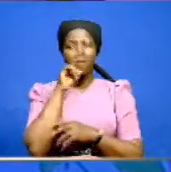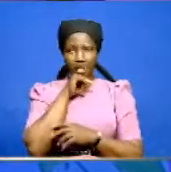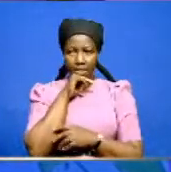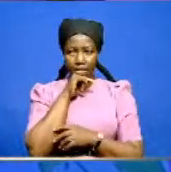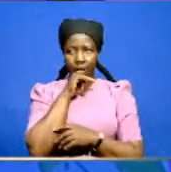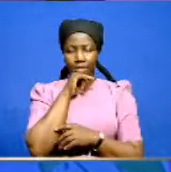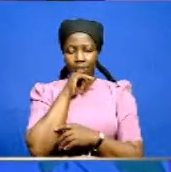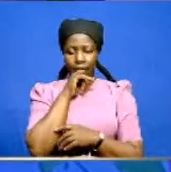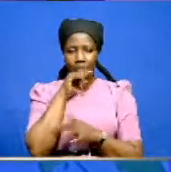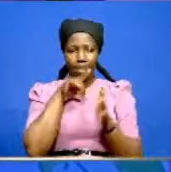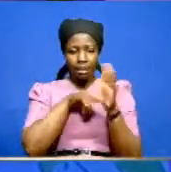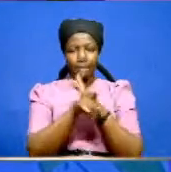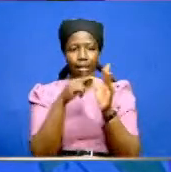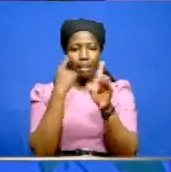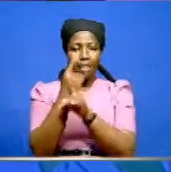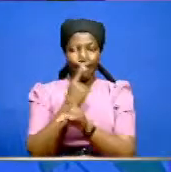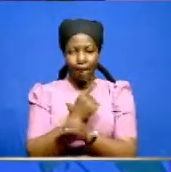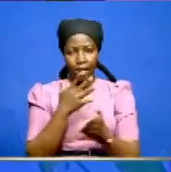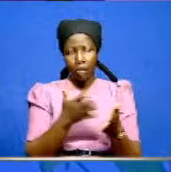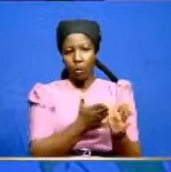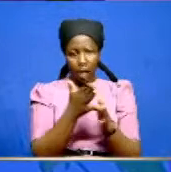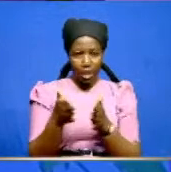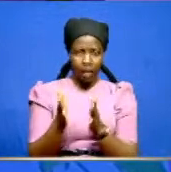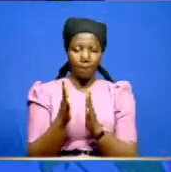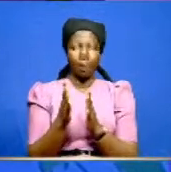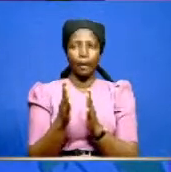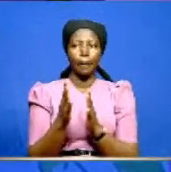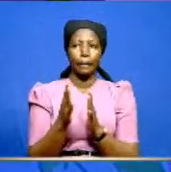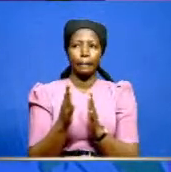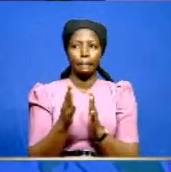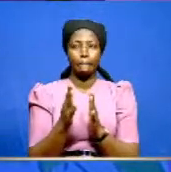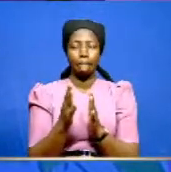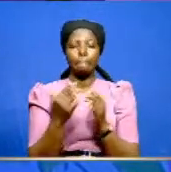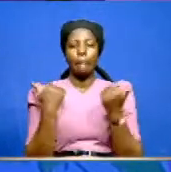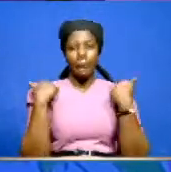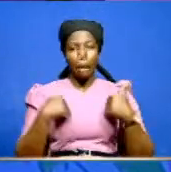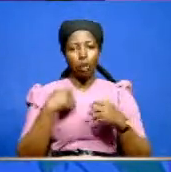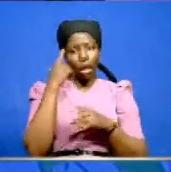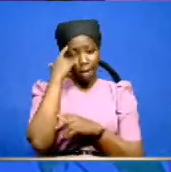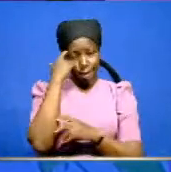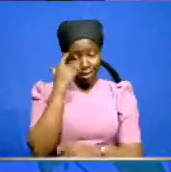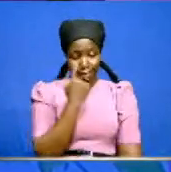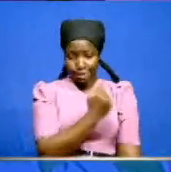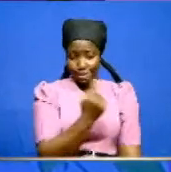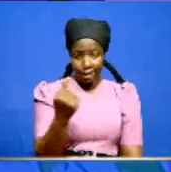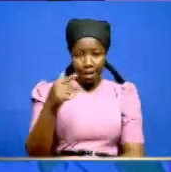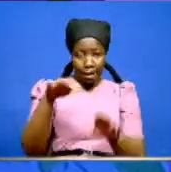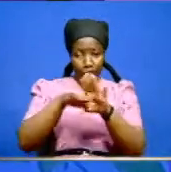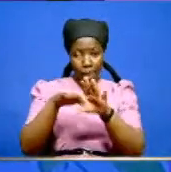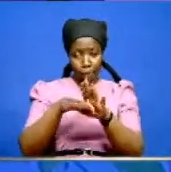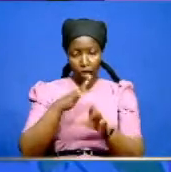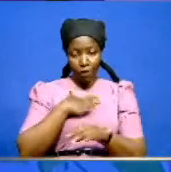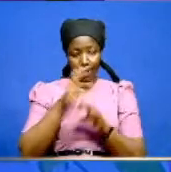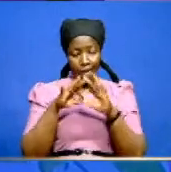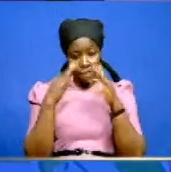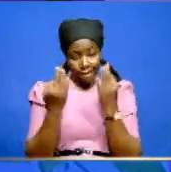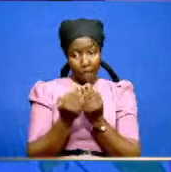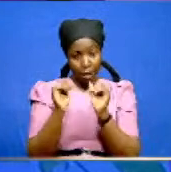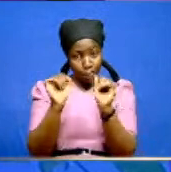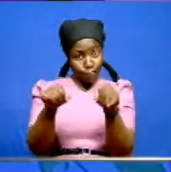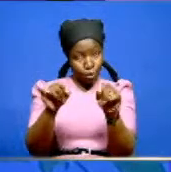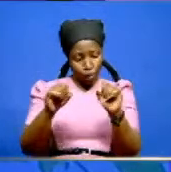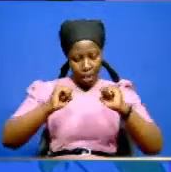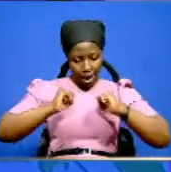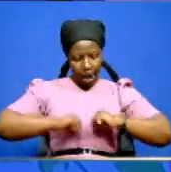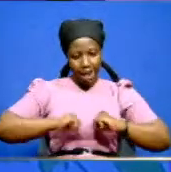ways, is, and I think every member of our family will agree with me,